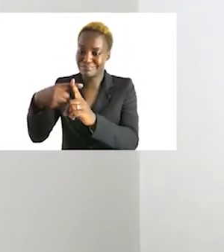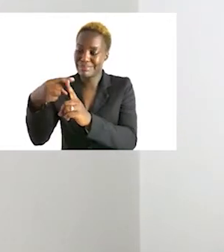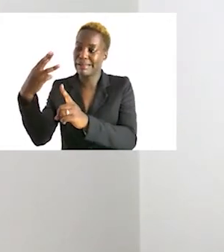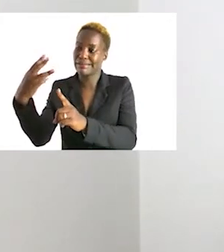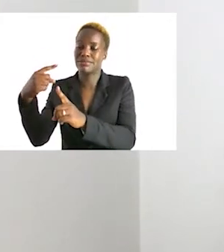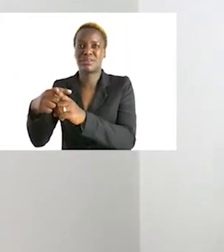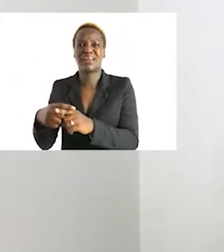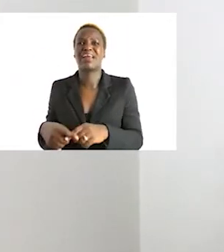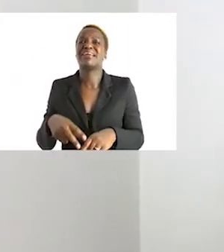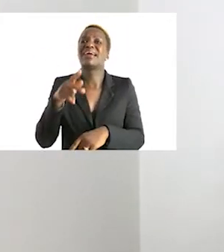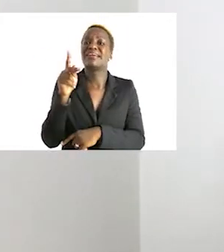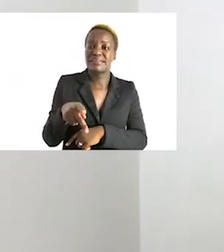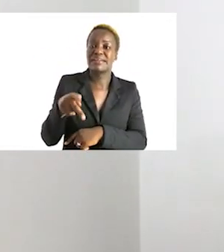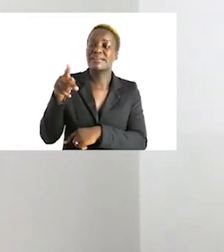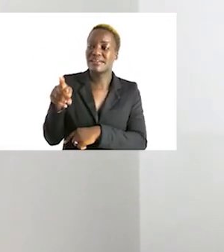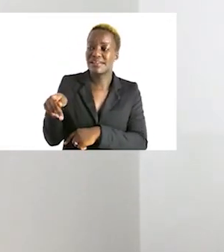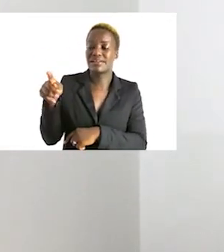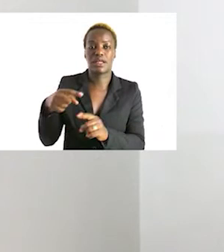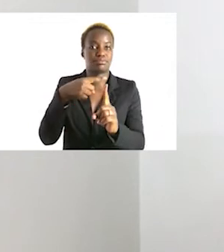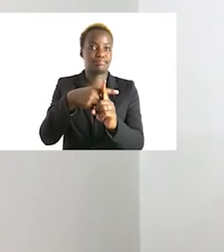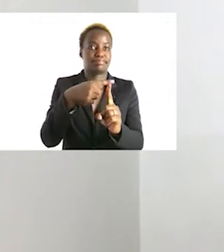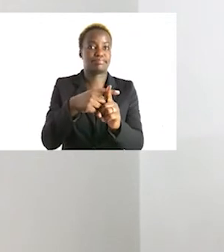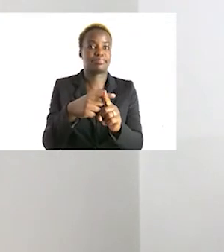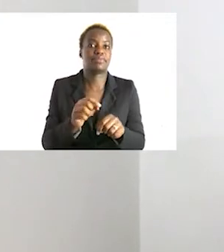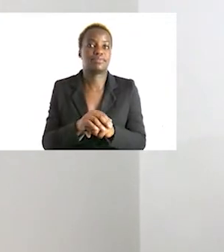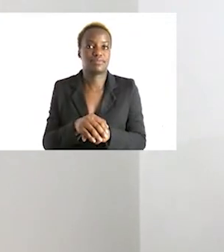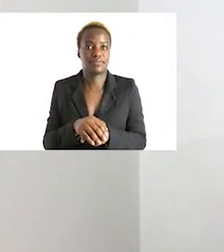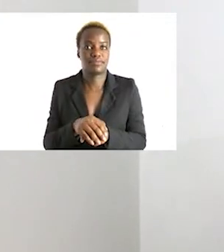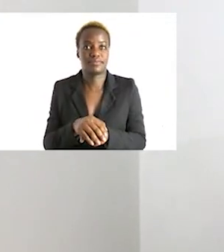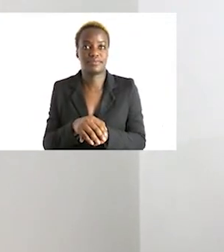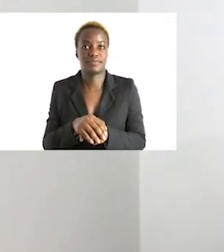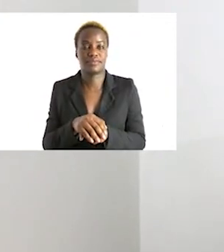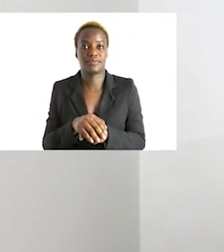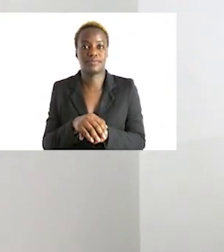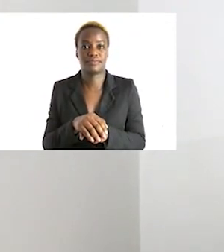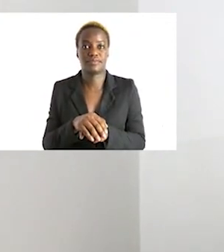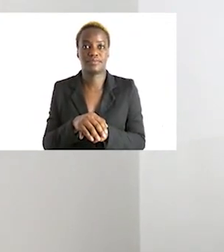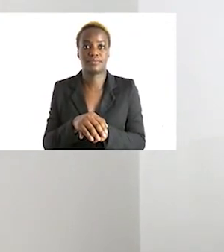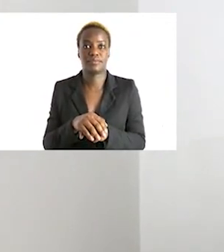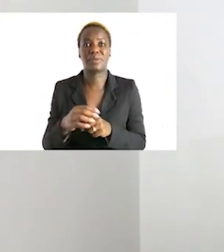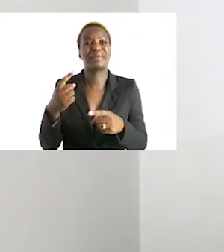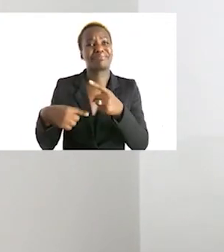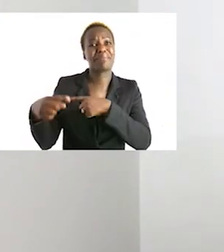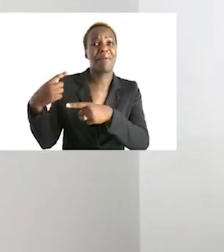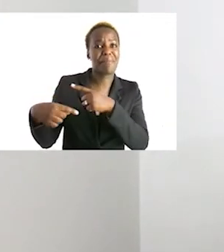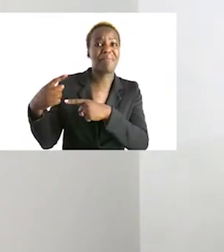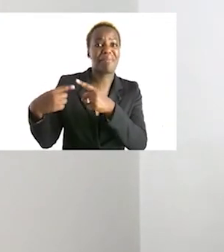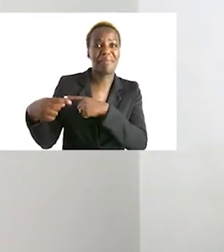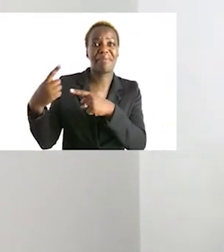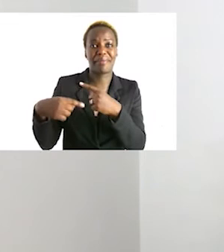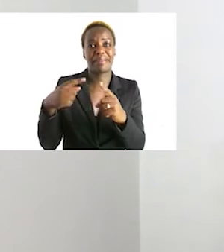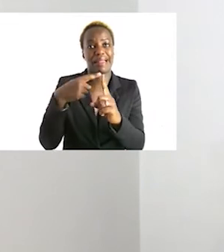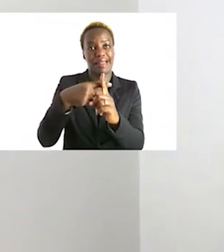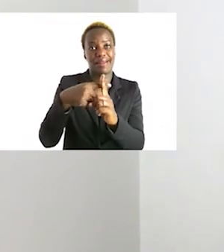are repeating the addition. Ne? This way, we can do also the skip counting. Let us quickly